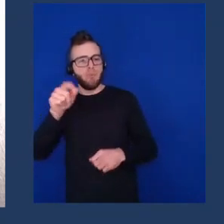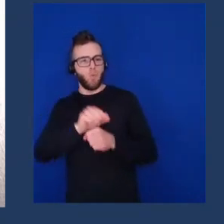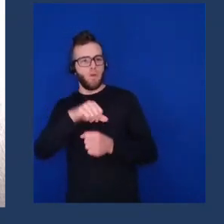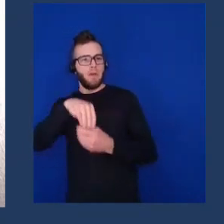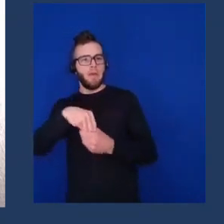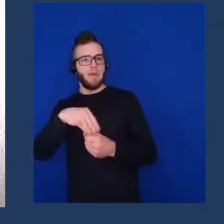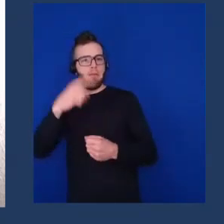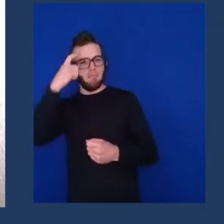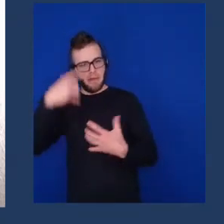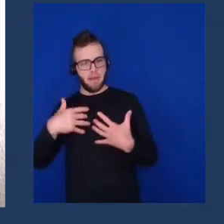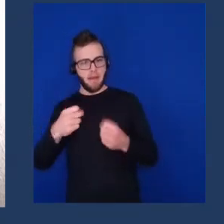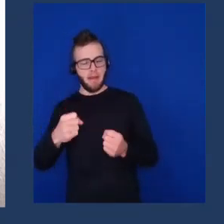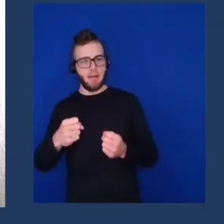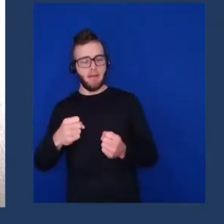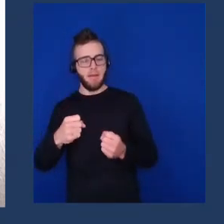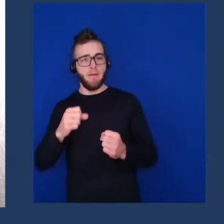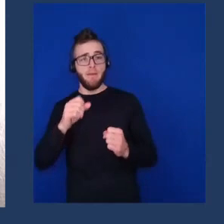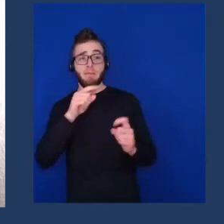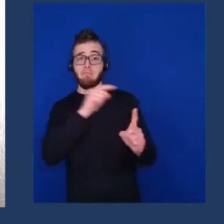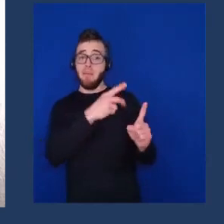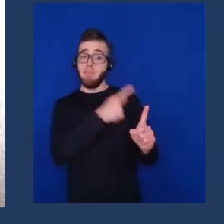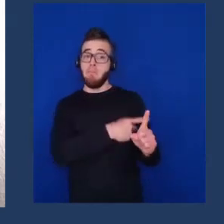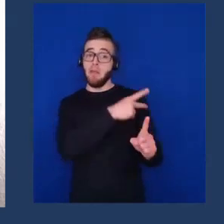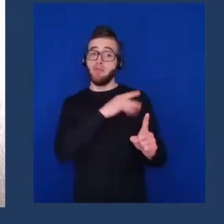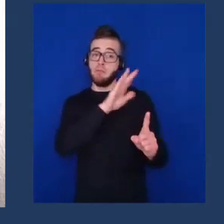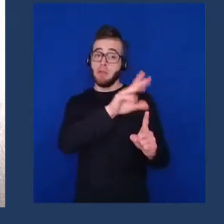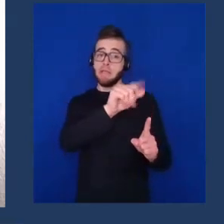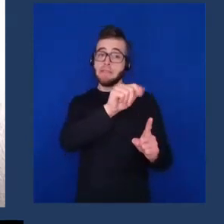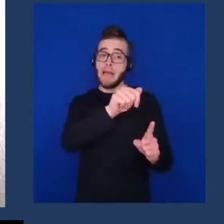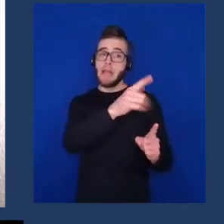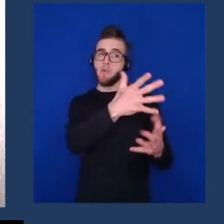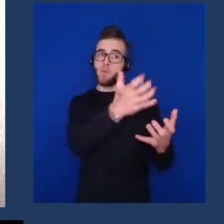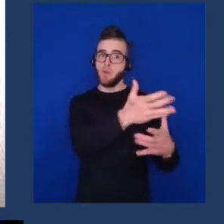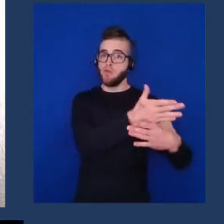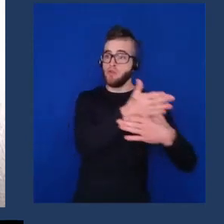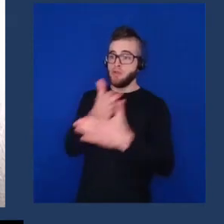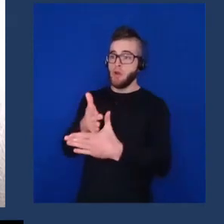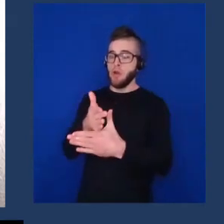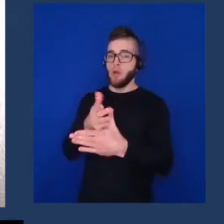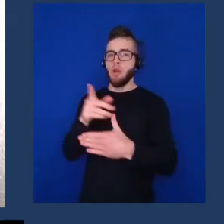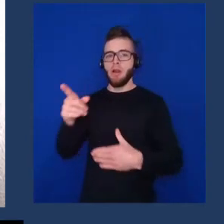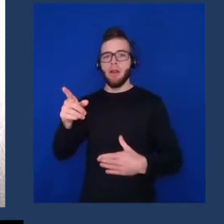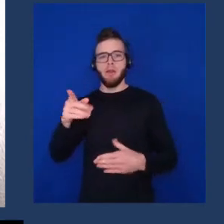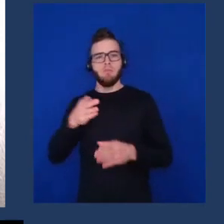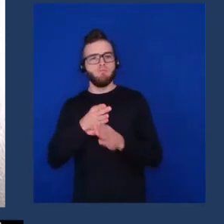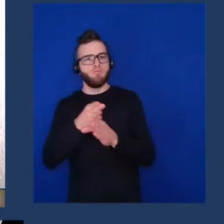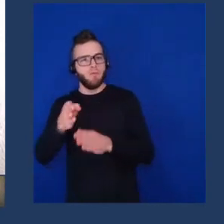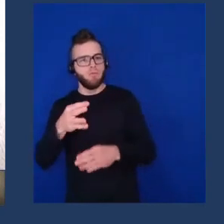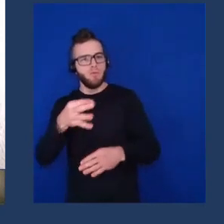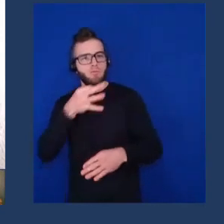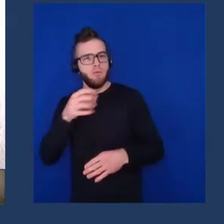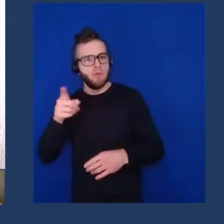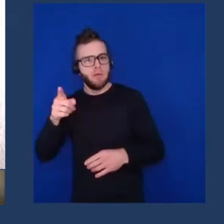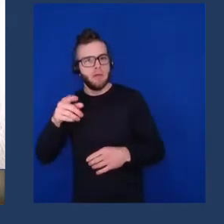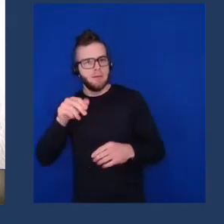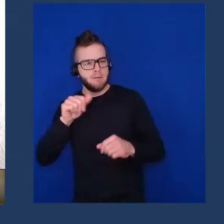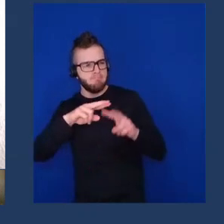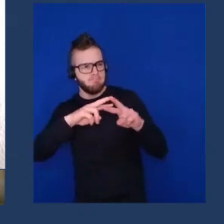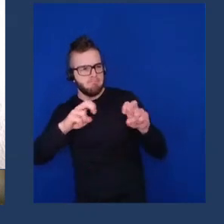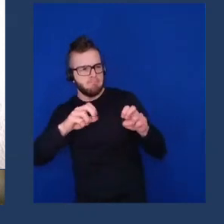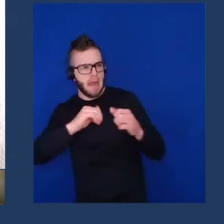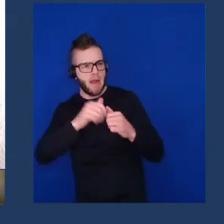the patients choose to share, how can that supplement and complement the